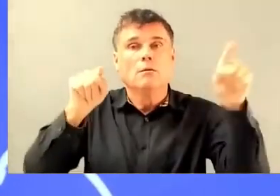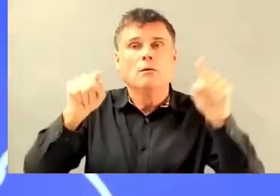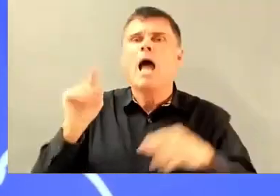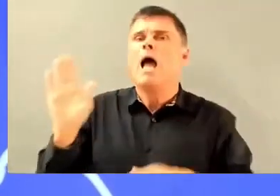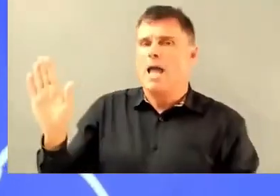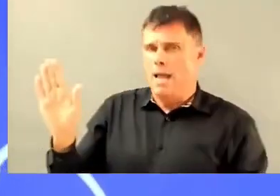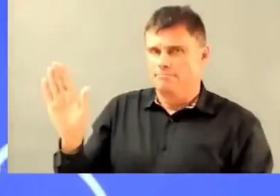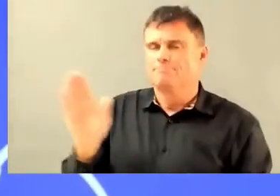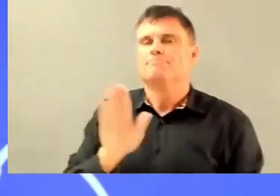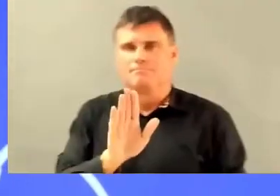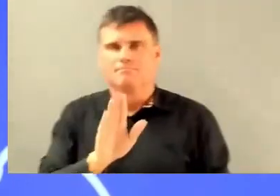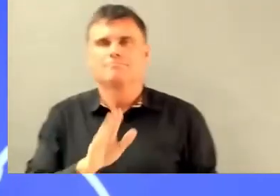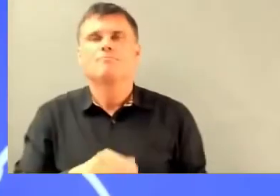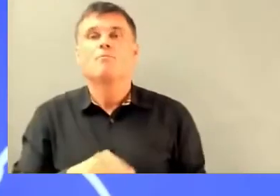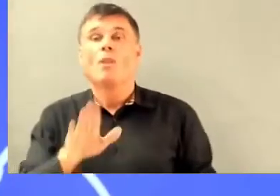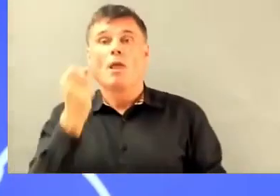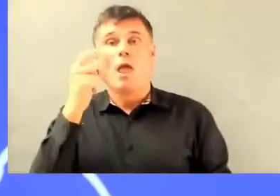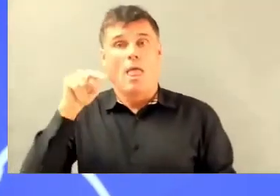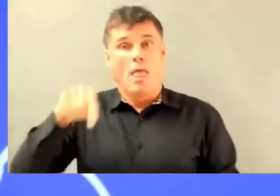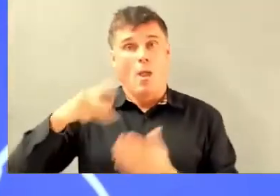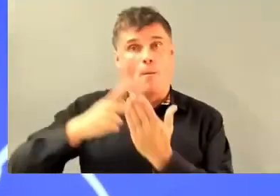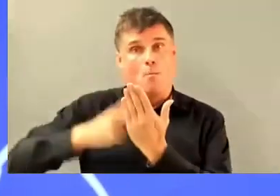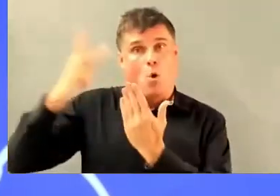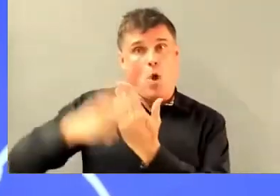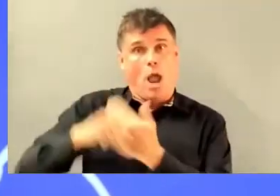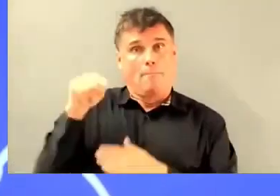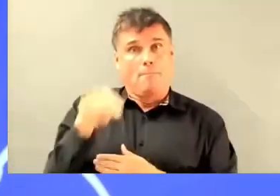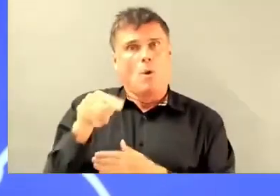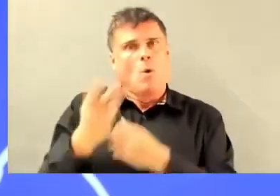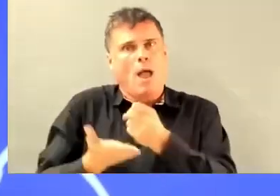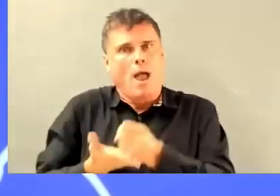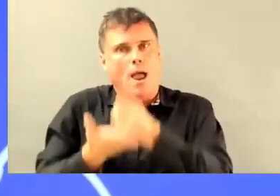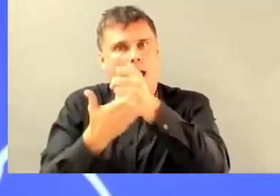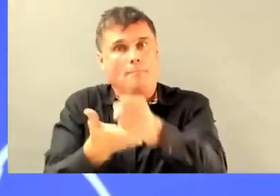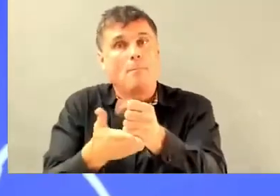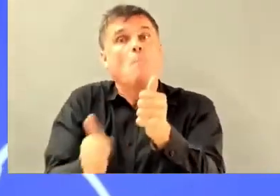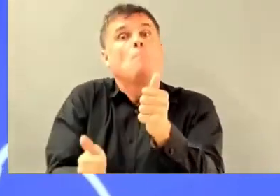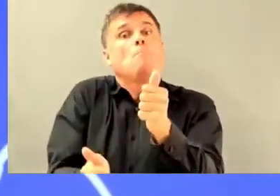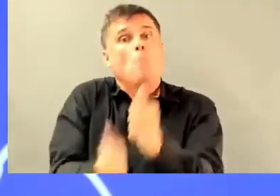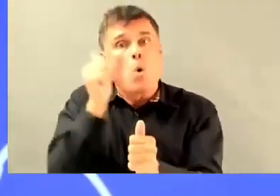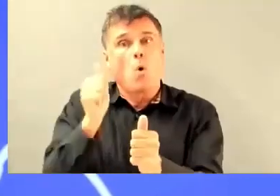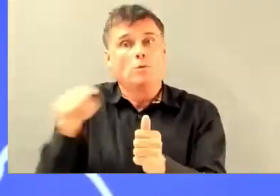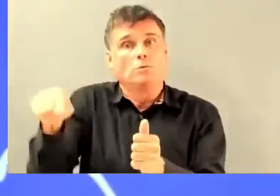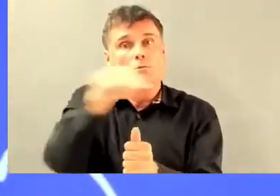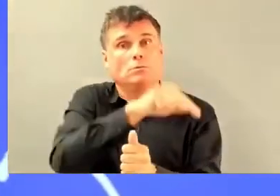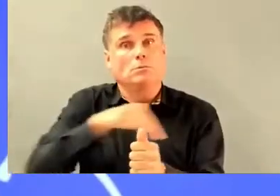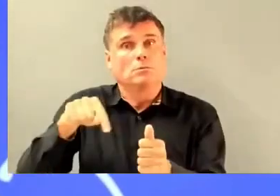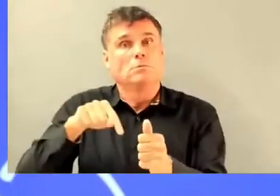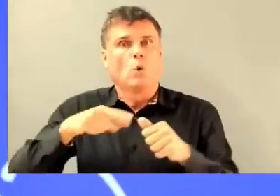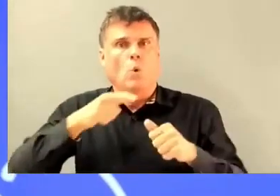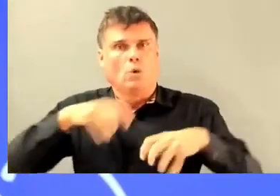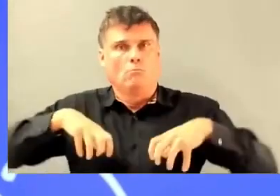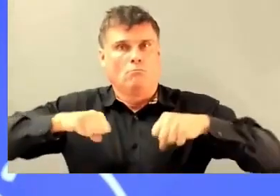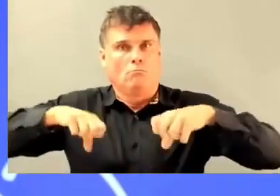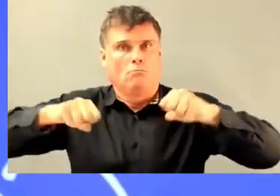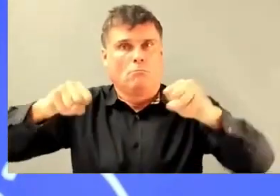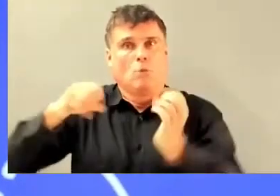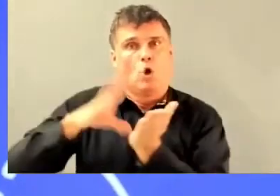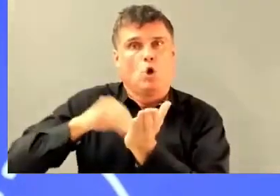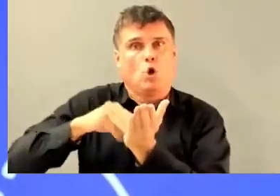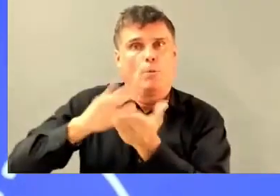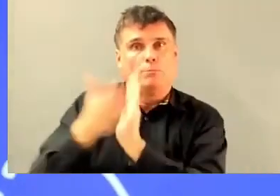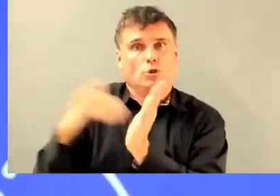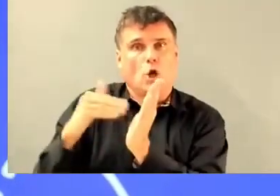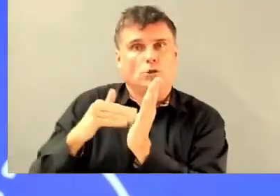for rural and remote communities. The majority of people over the time of the program have been placed, for example, in the Northern